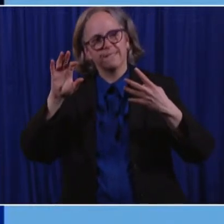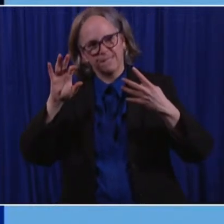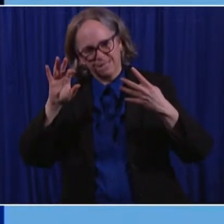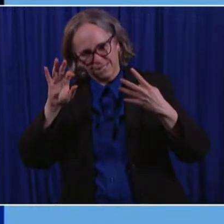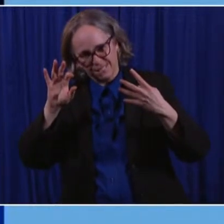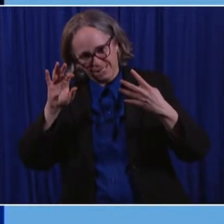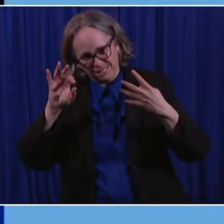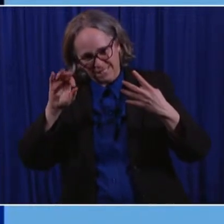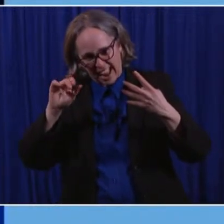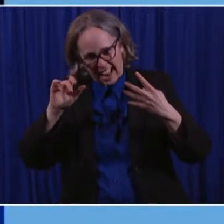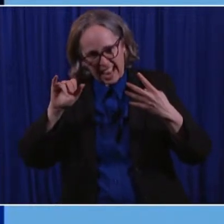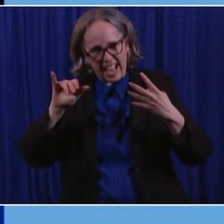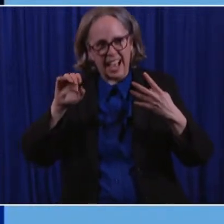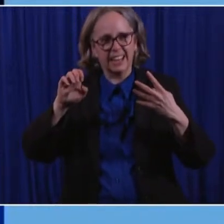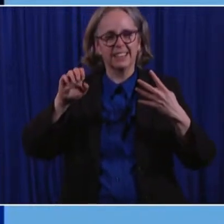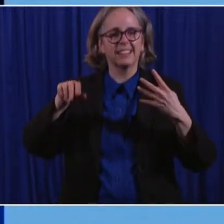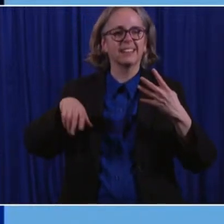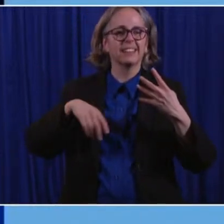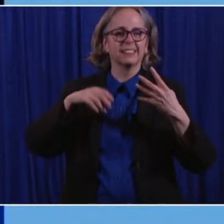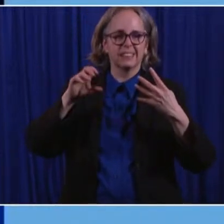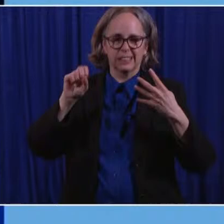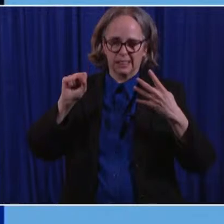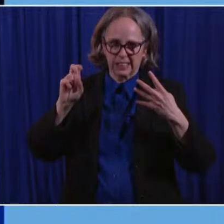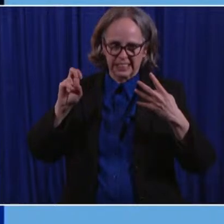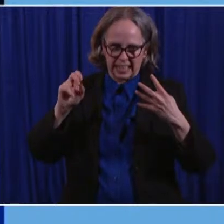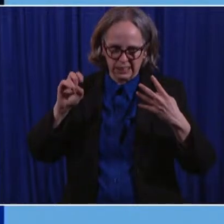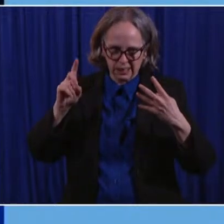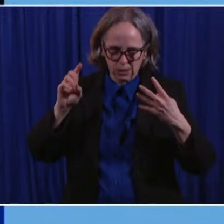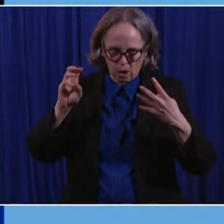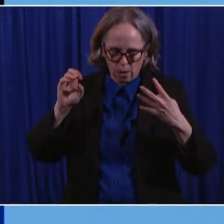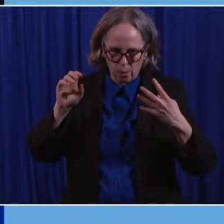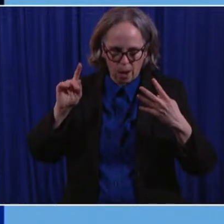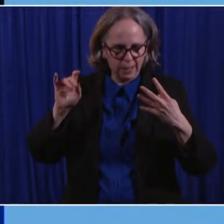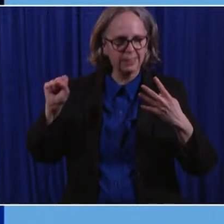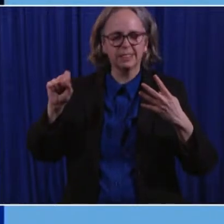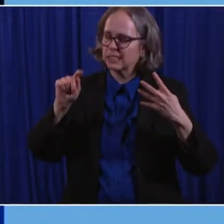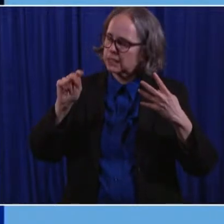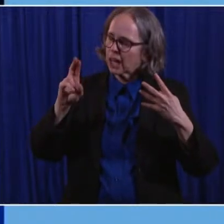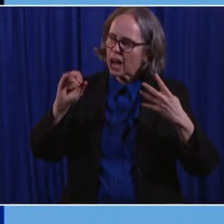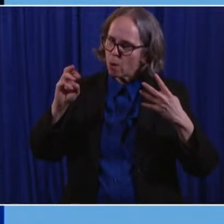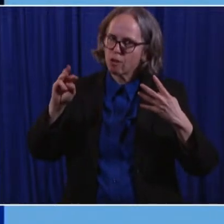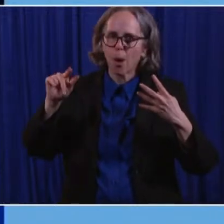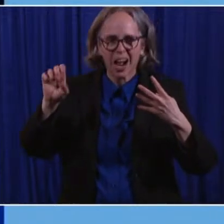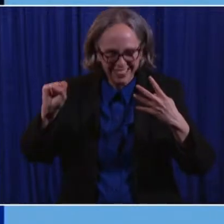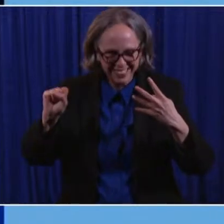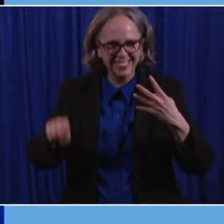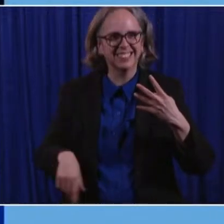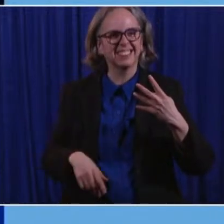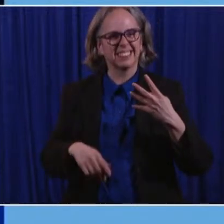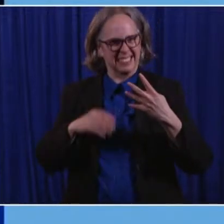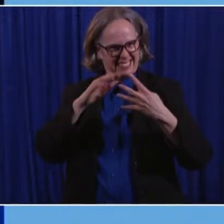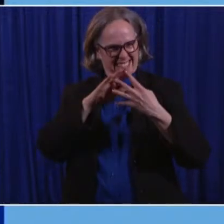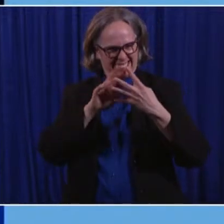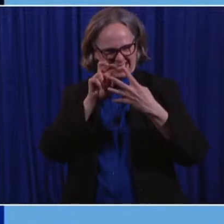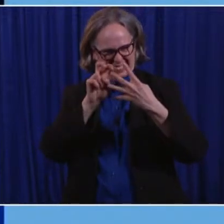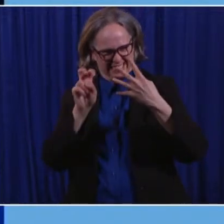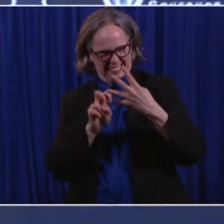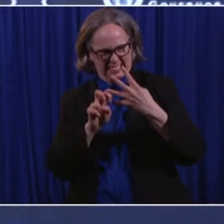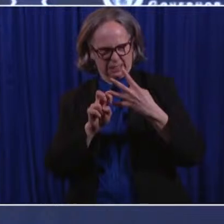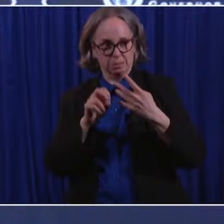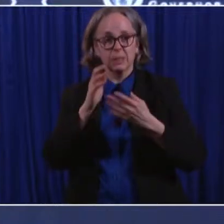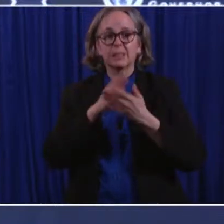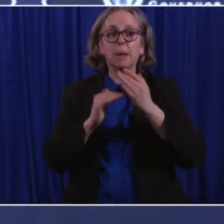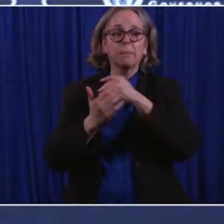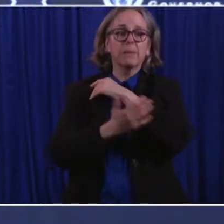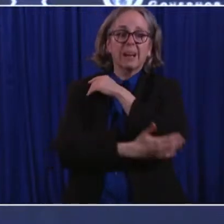4 counties moving from orange to yellow because their case dropped to below 50. And that's where we all want to be. We want